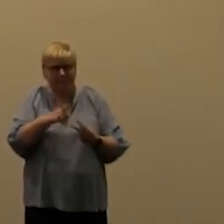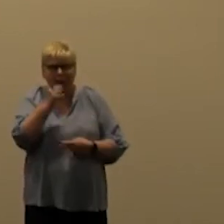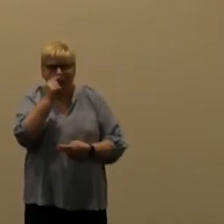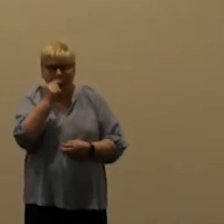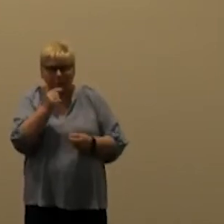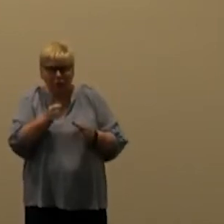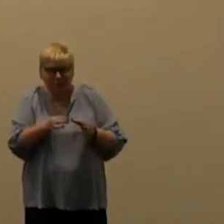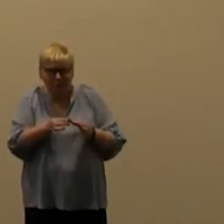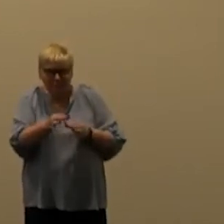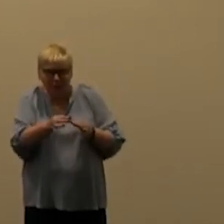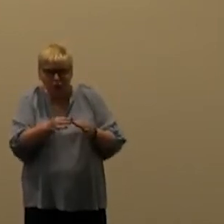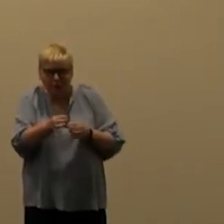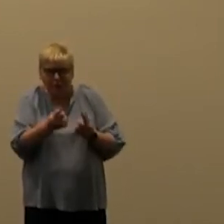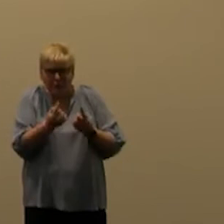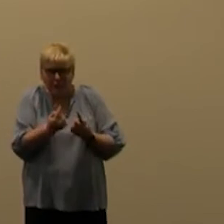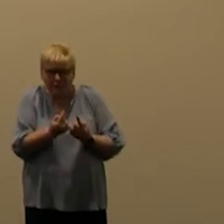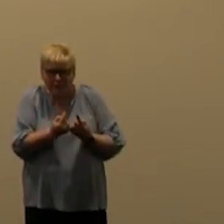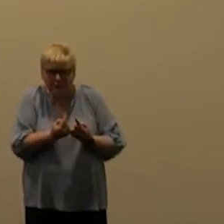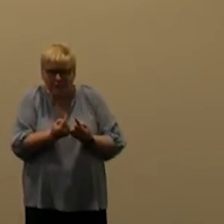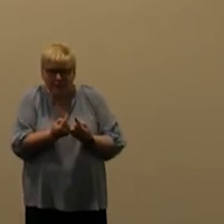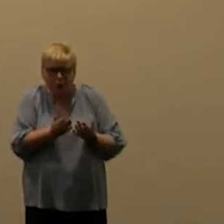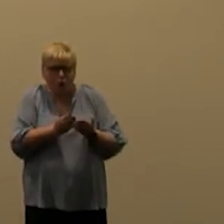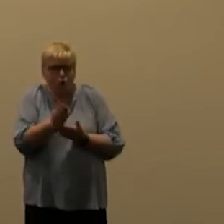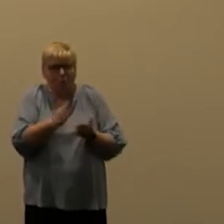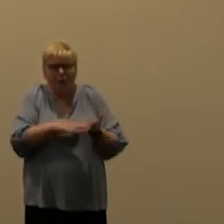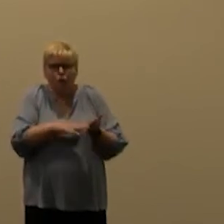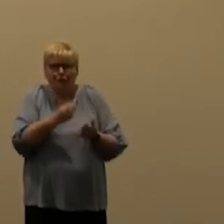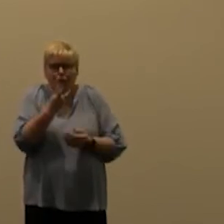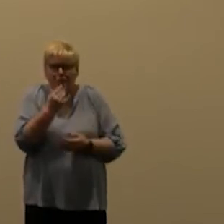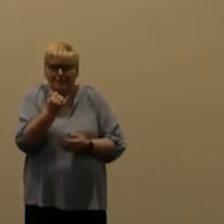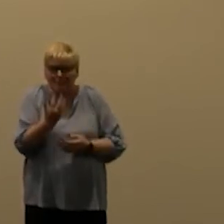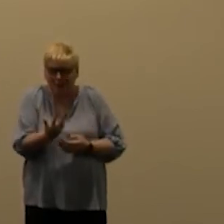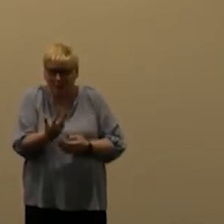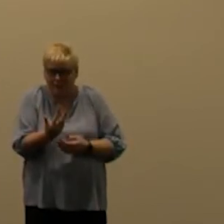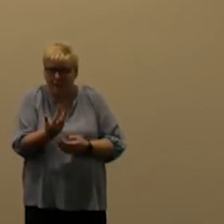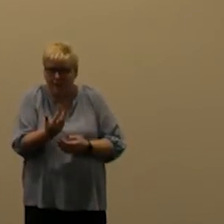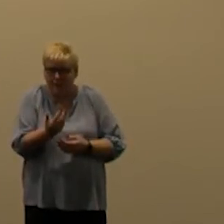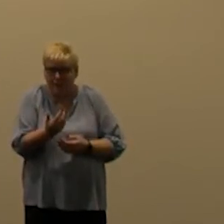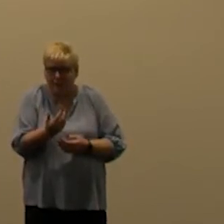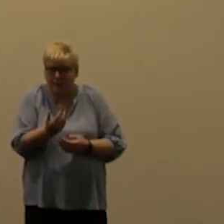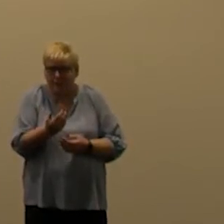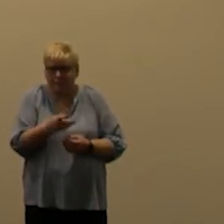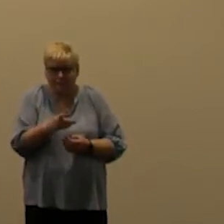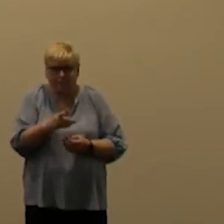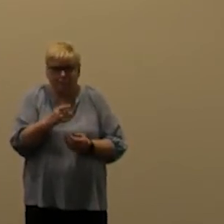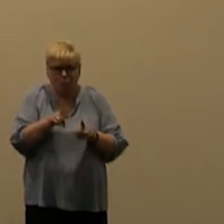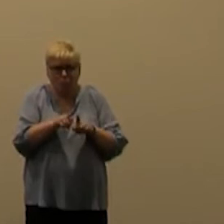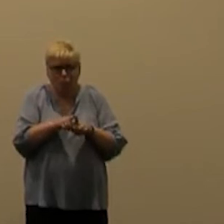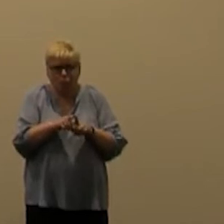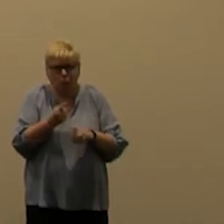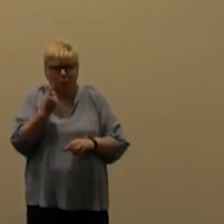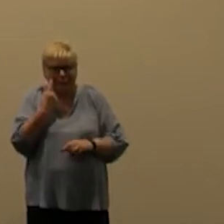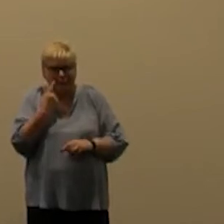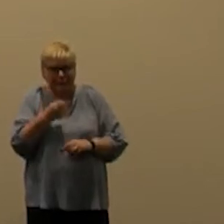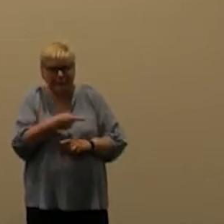on the metrics through the Microsoft 365 admin dashboards. We'll also see whether there's